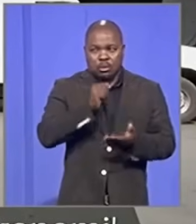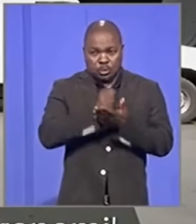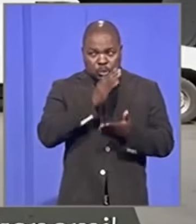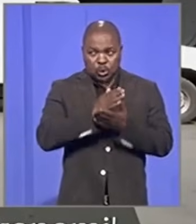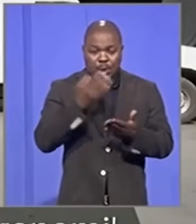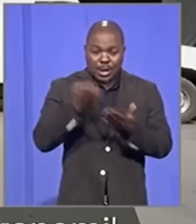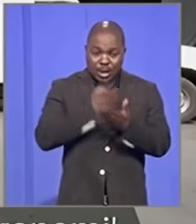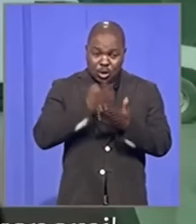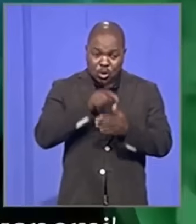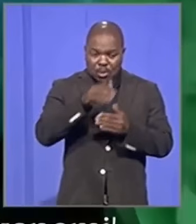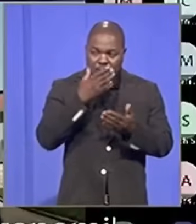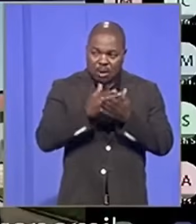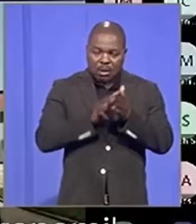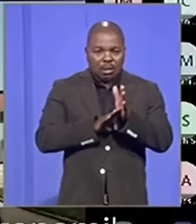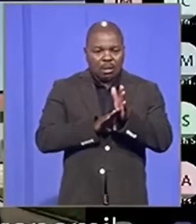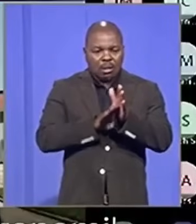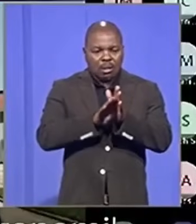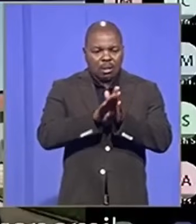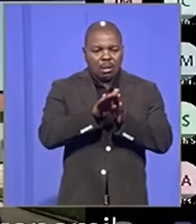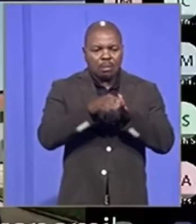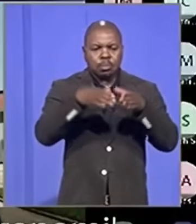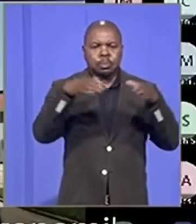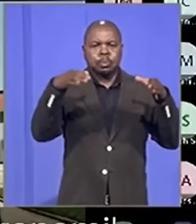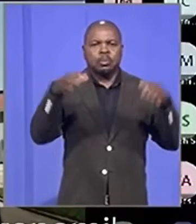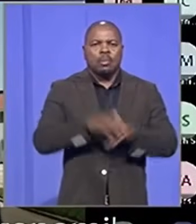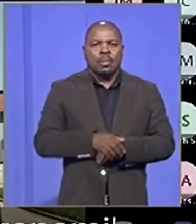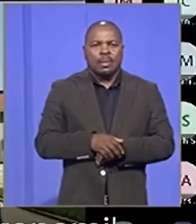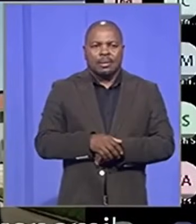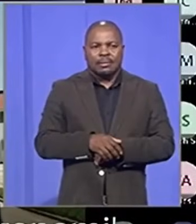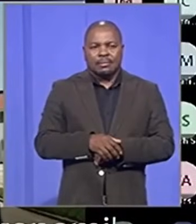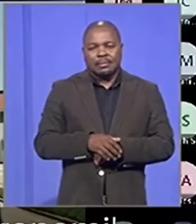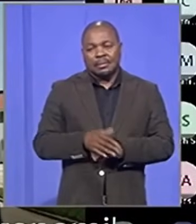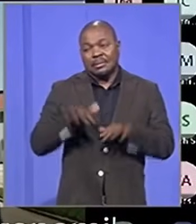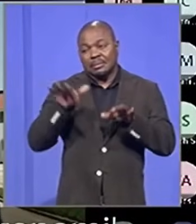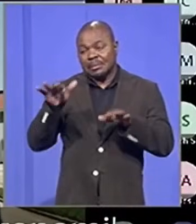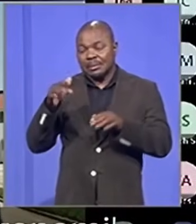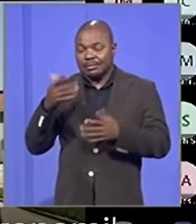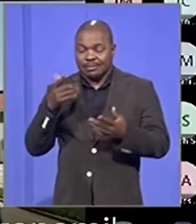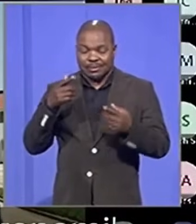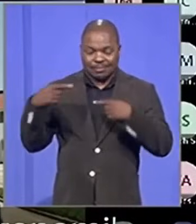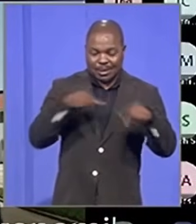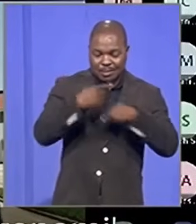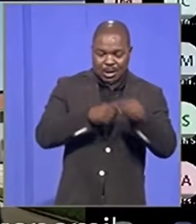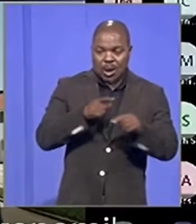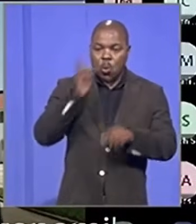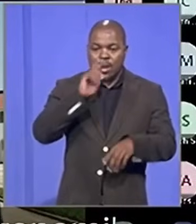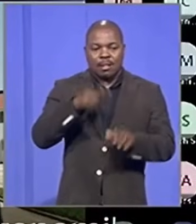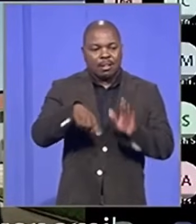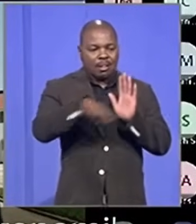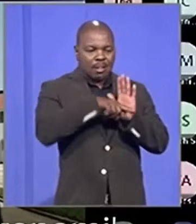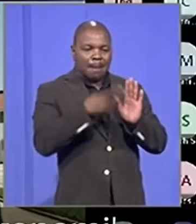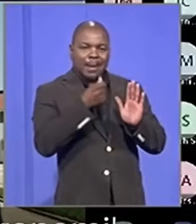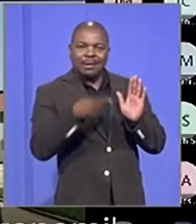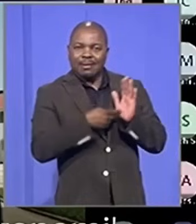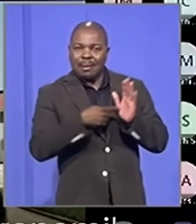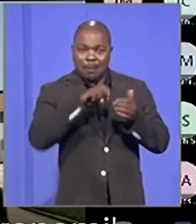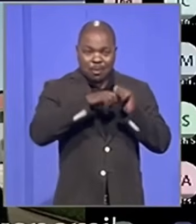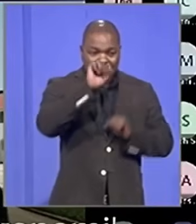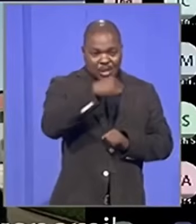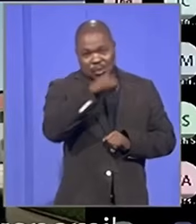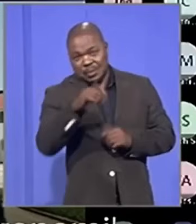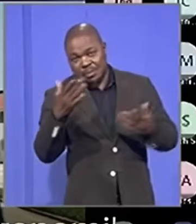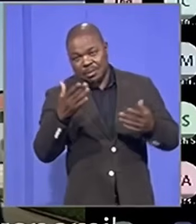seelo se se kwa godimo. Where the disagreements lie is whether we have a debt problem or not. And if we are to look at